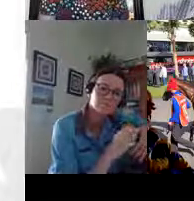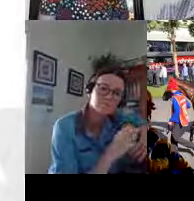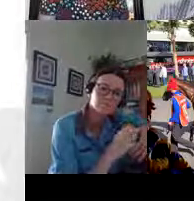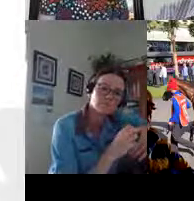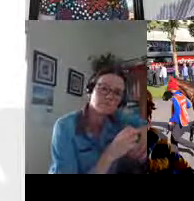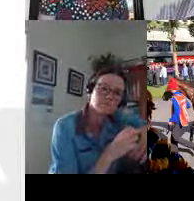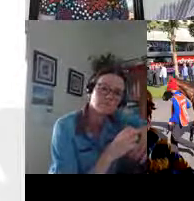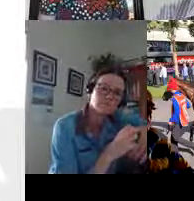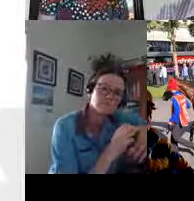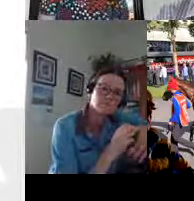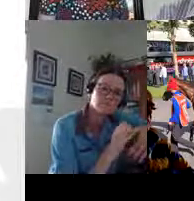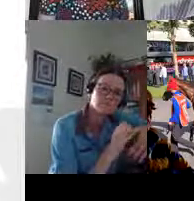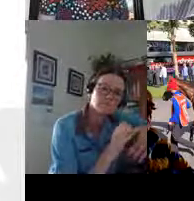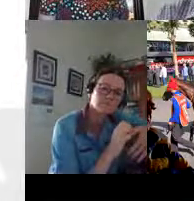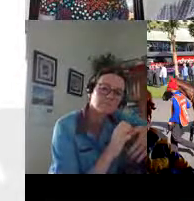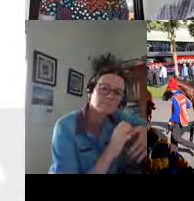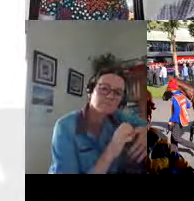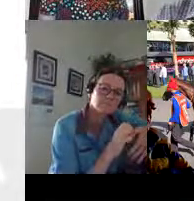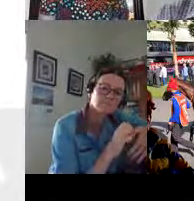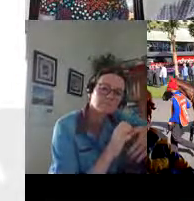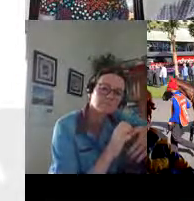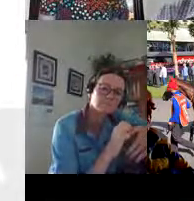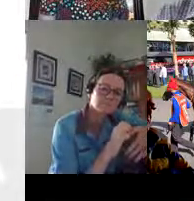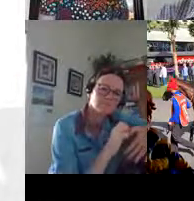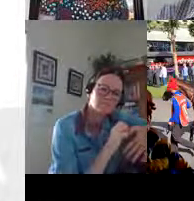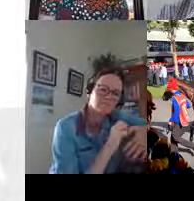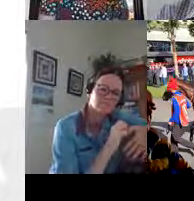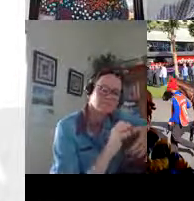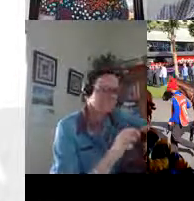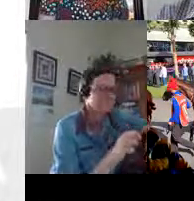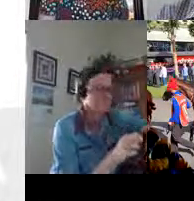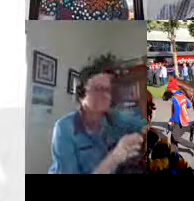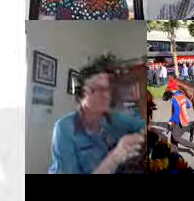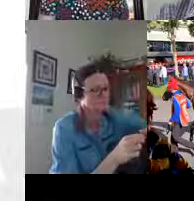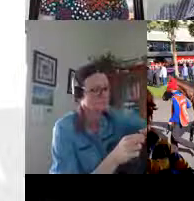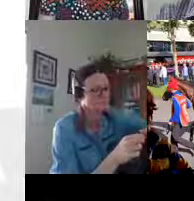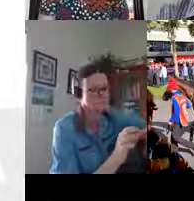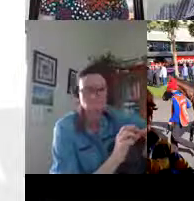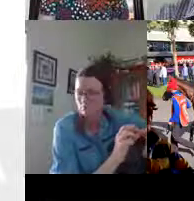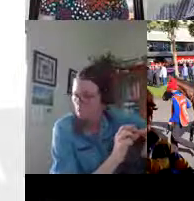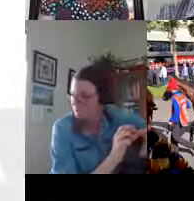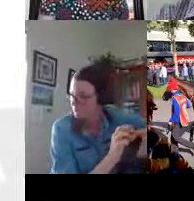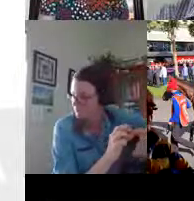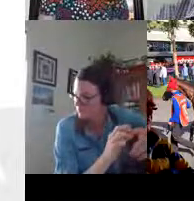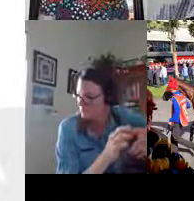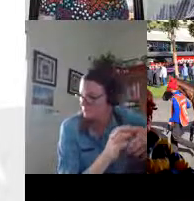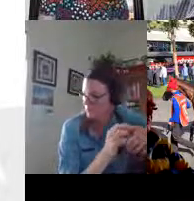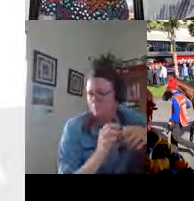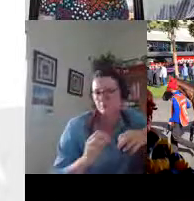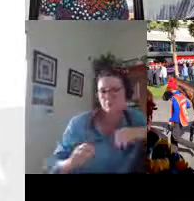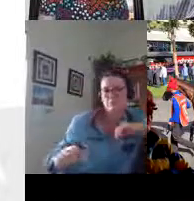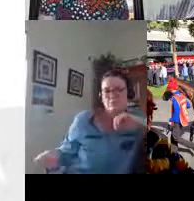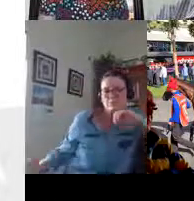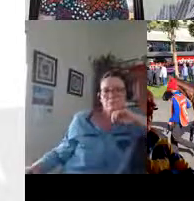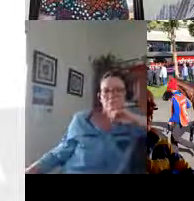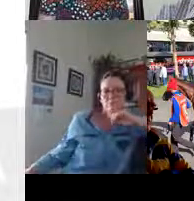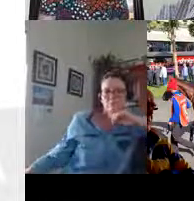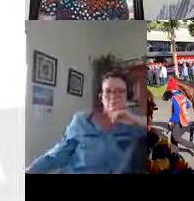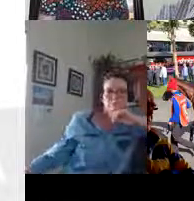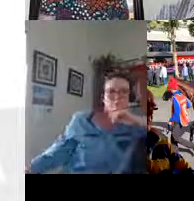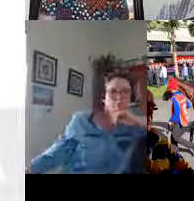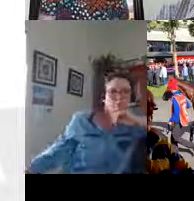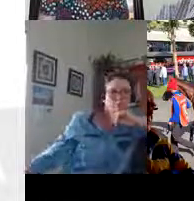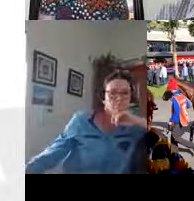that operates during a 5-minute period as it's generated. So if you generate it in the 5-minute period, use it in the 5-minute period,